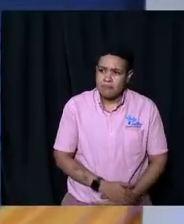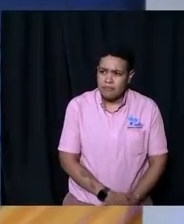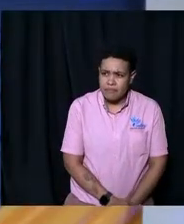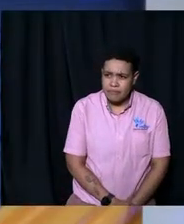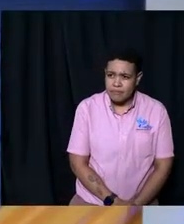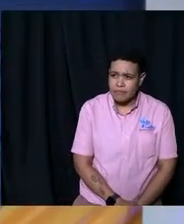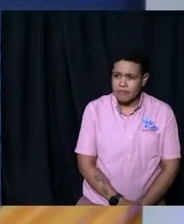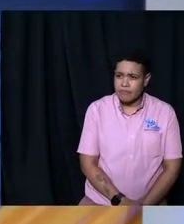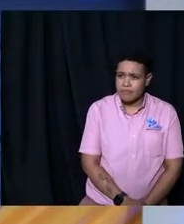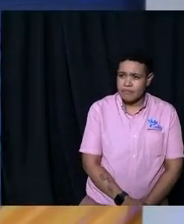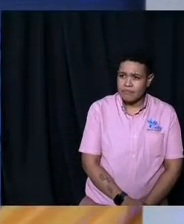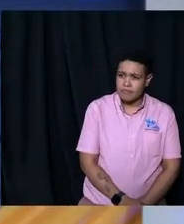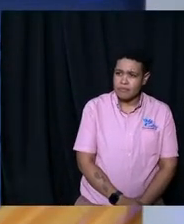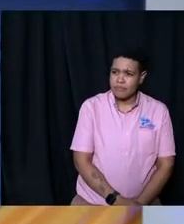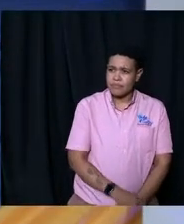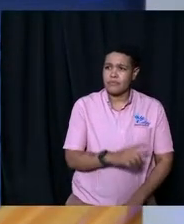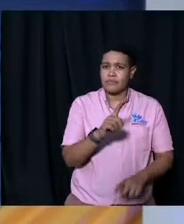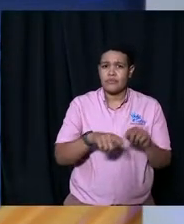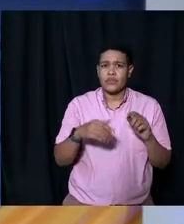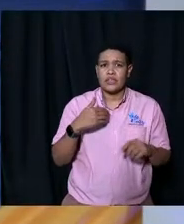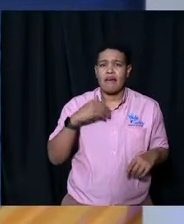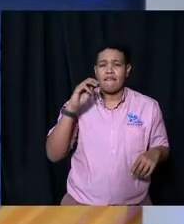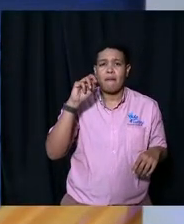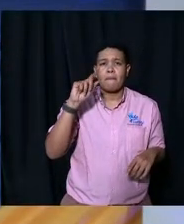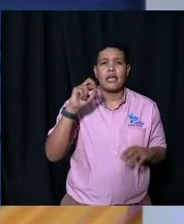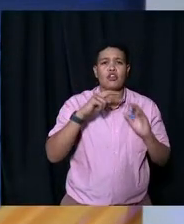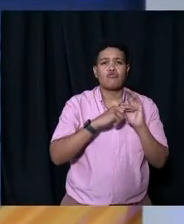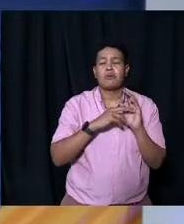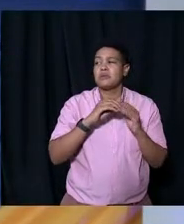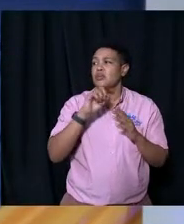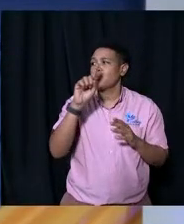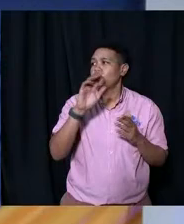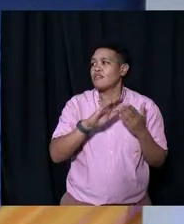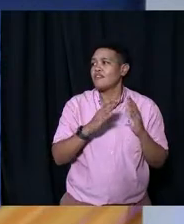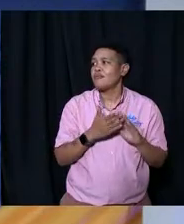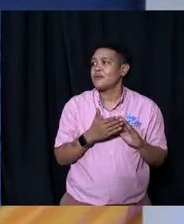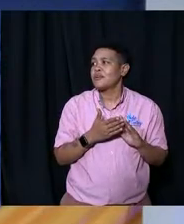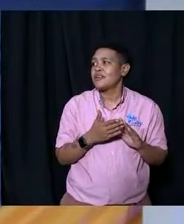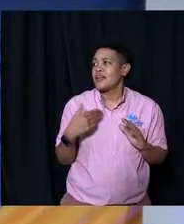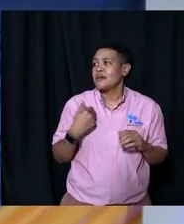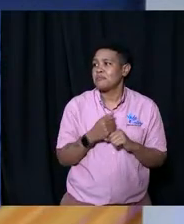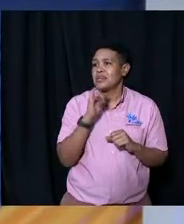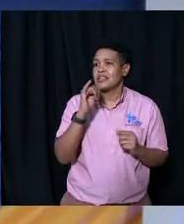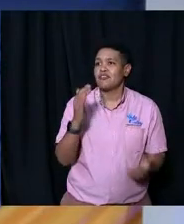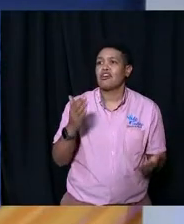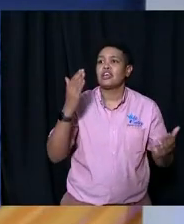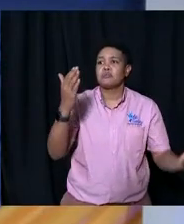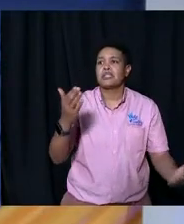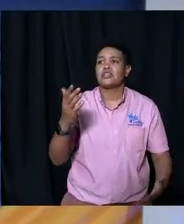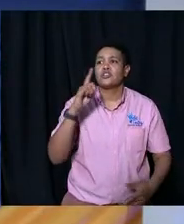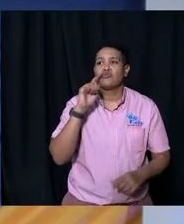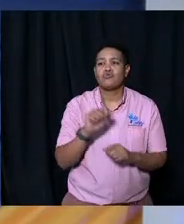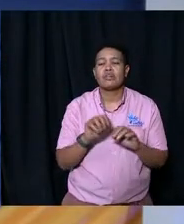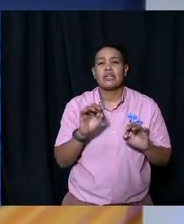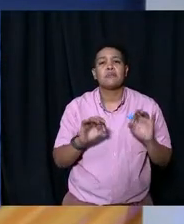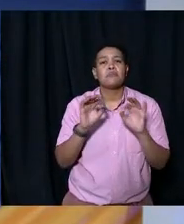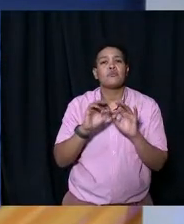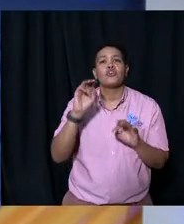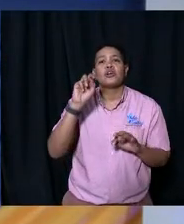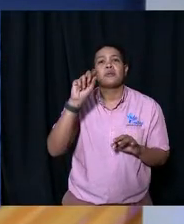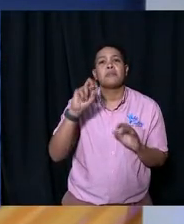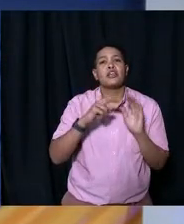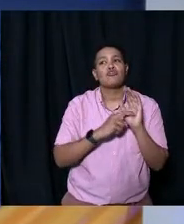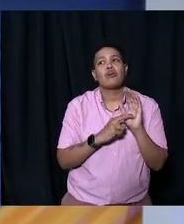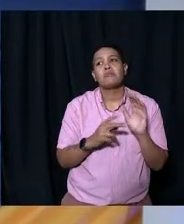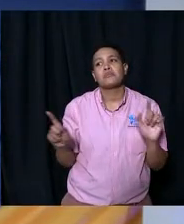on in one of your committees. I'm making that recommendation, very important, somebody